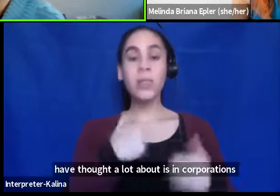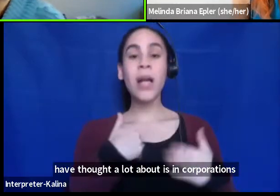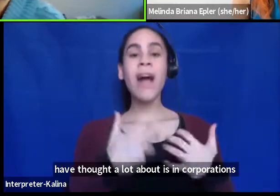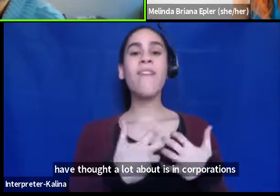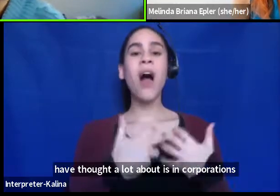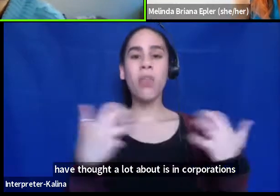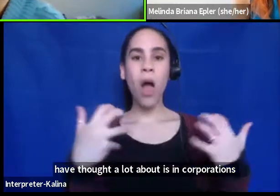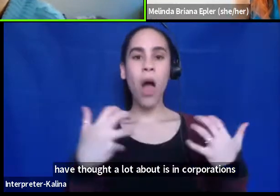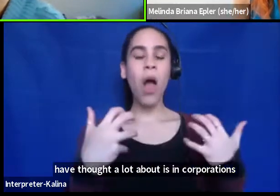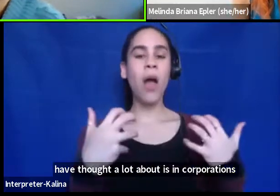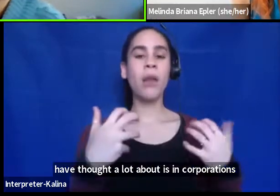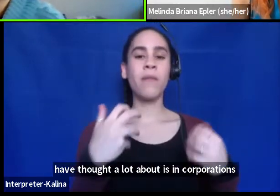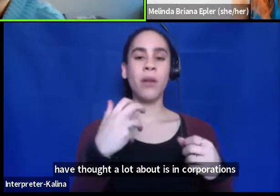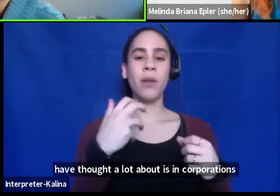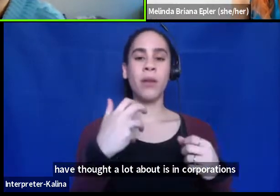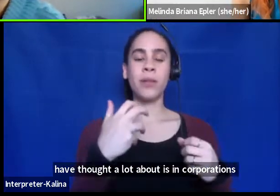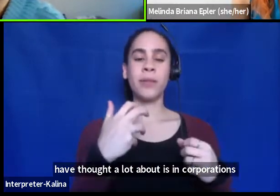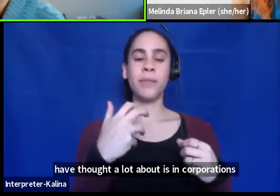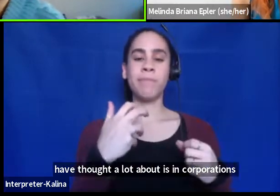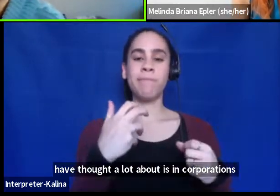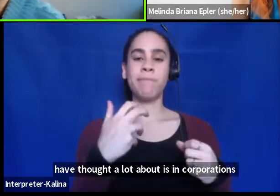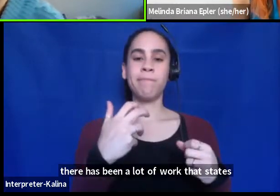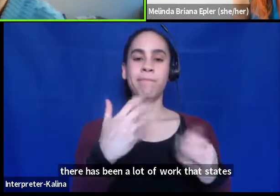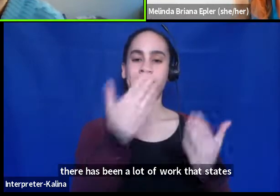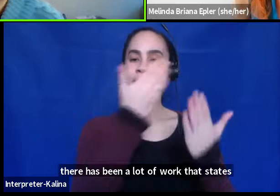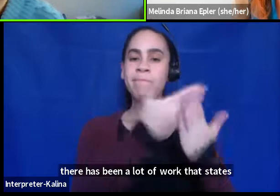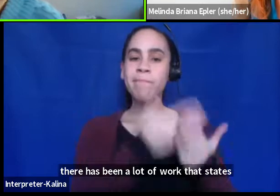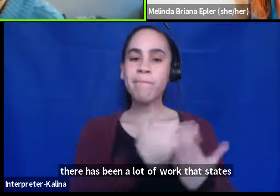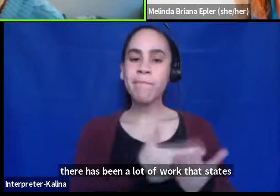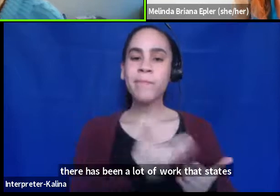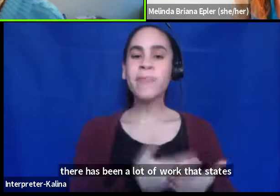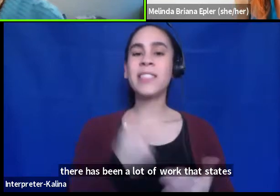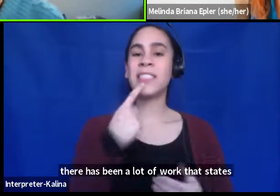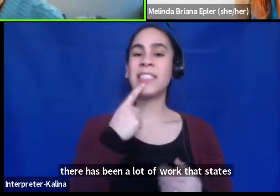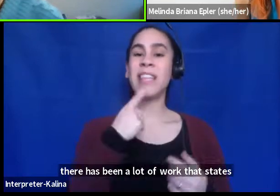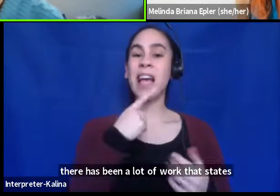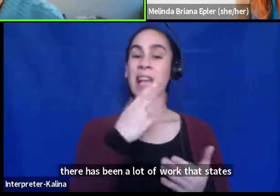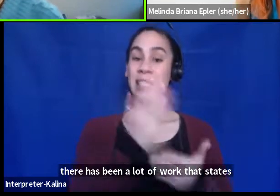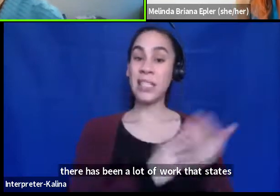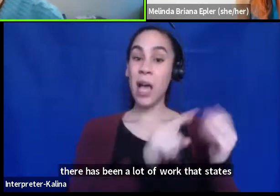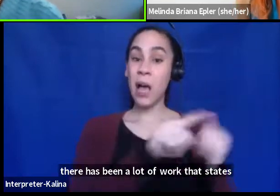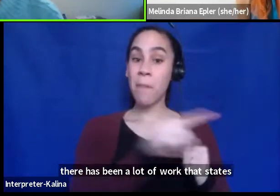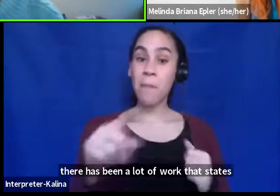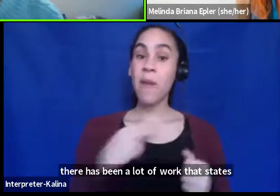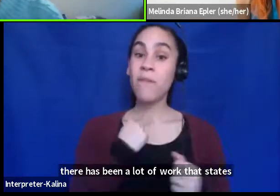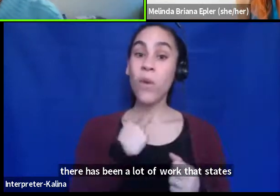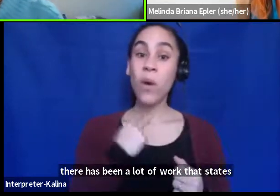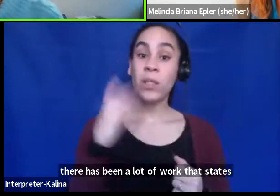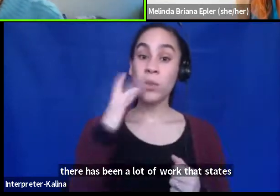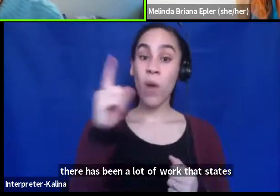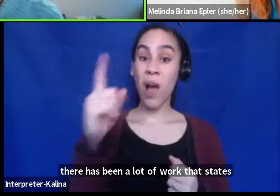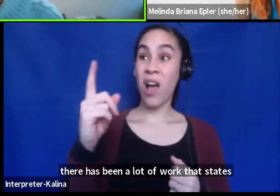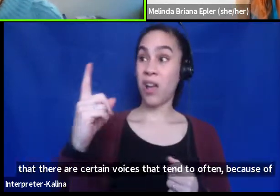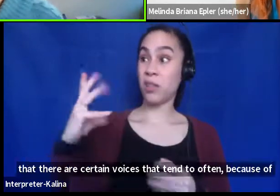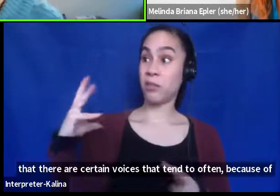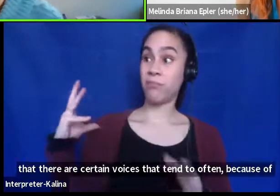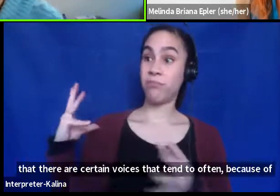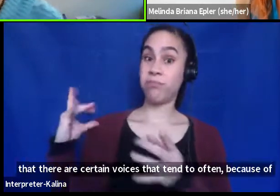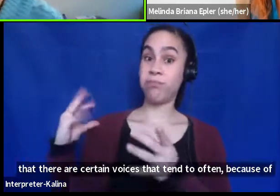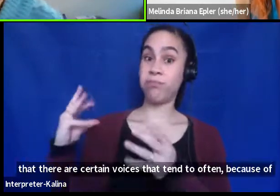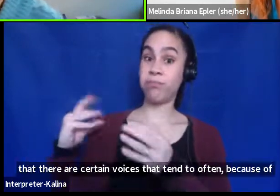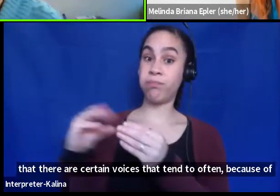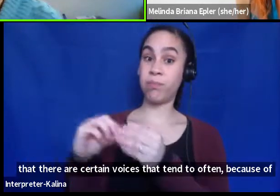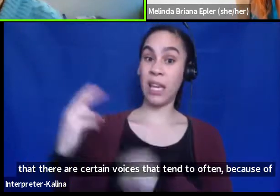that there are certain voices that tend to often, because of a history of not feeling heard, or because of